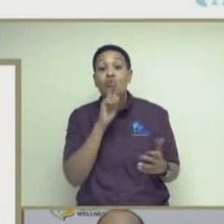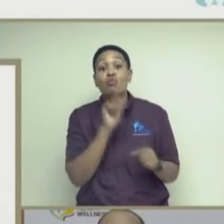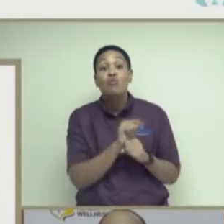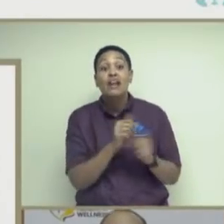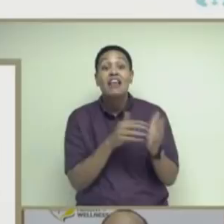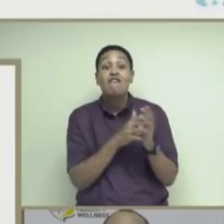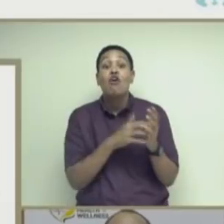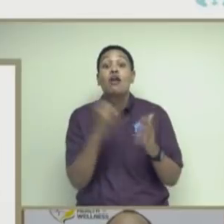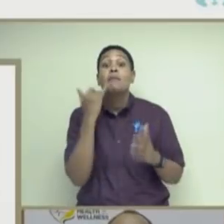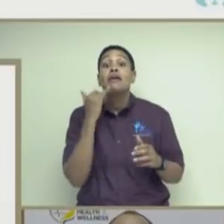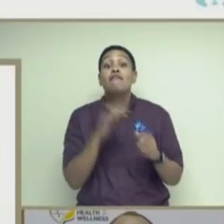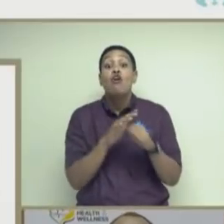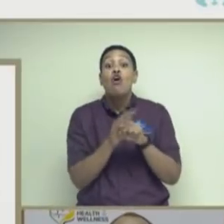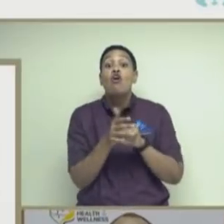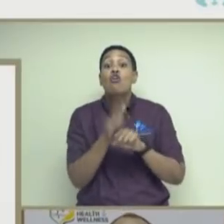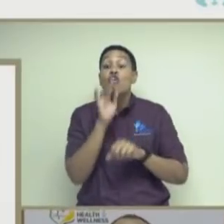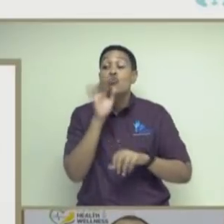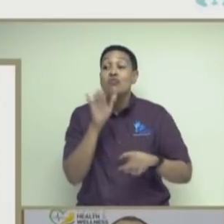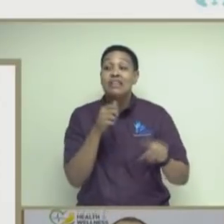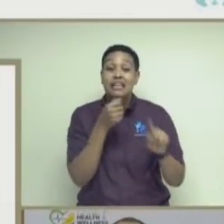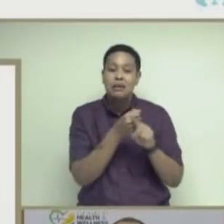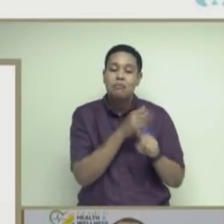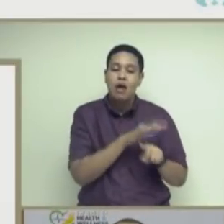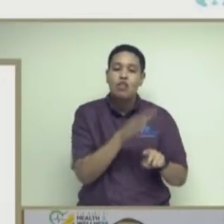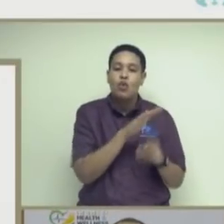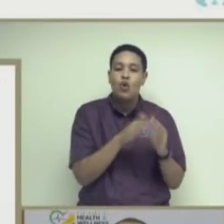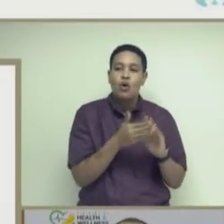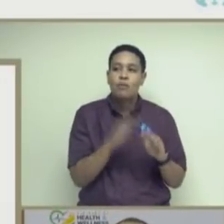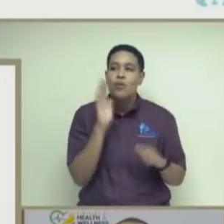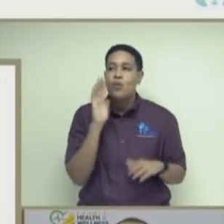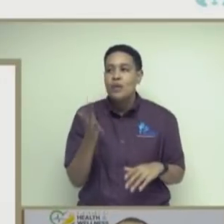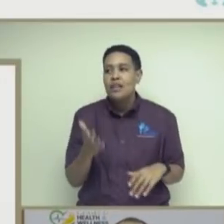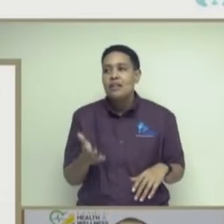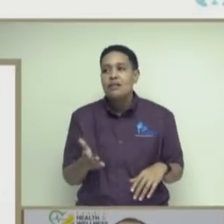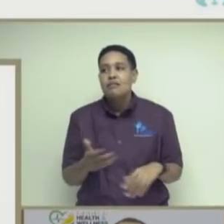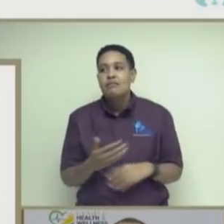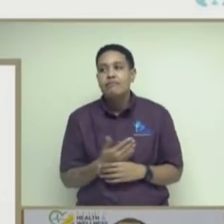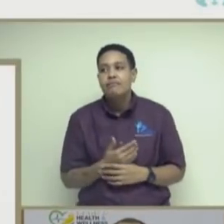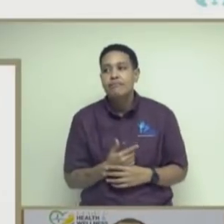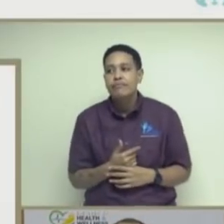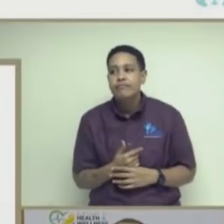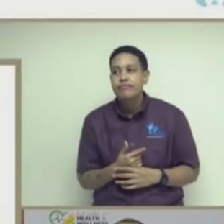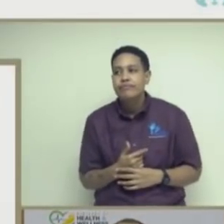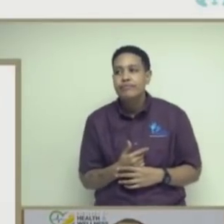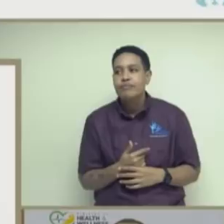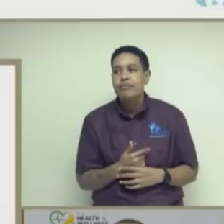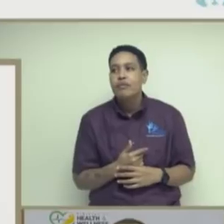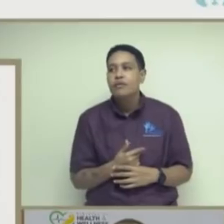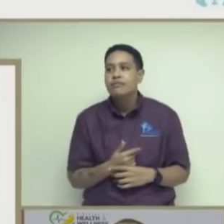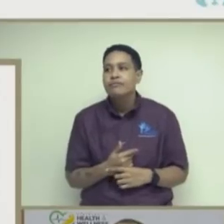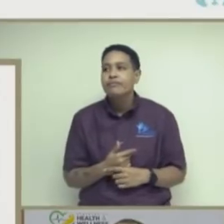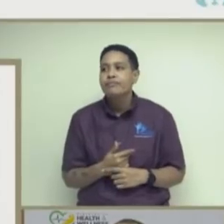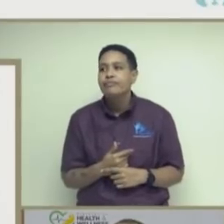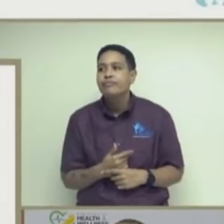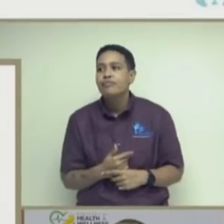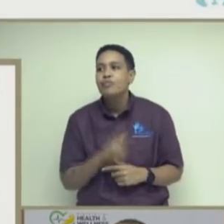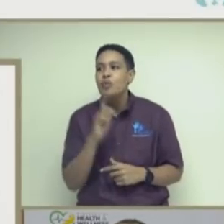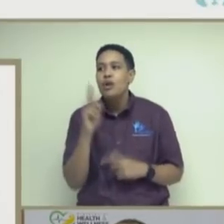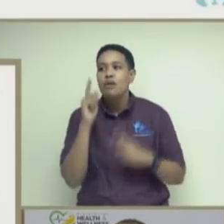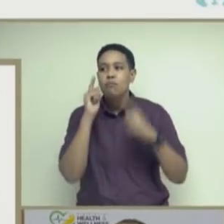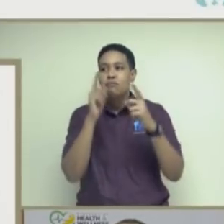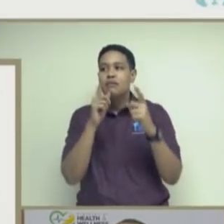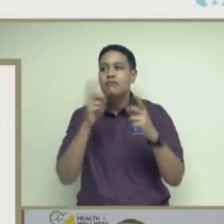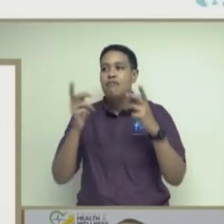vulnerable if Corona were to touch down in those communities. And so one of the objectives of government or the public health